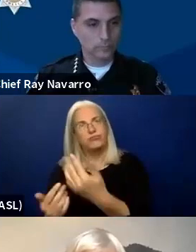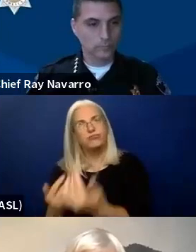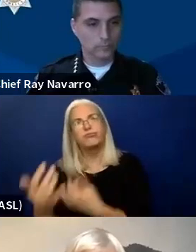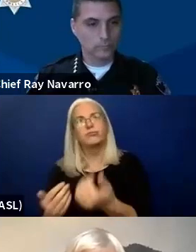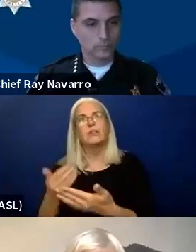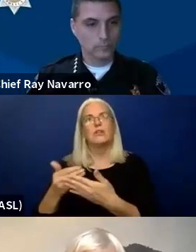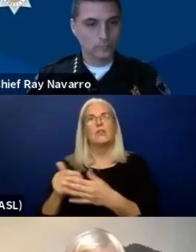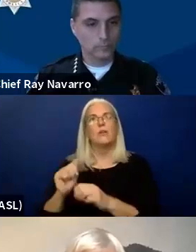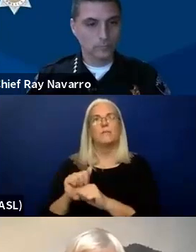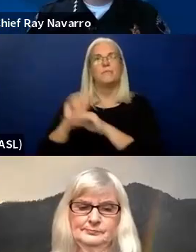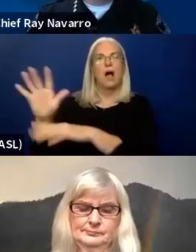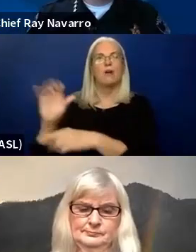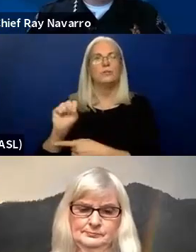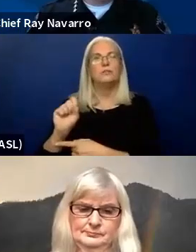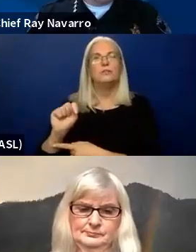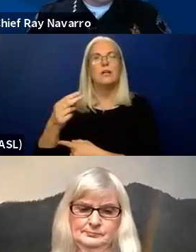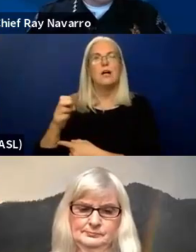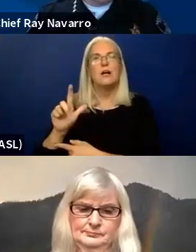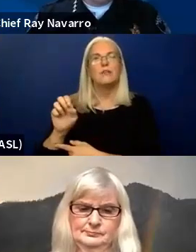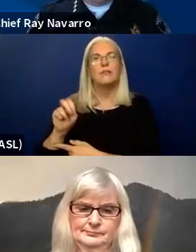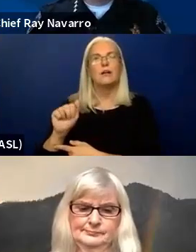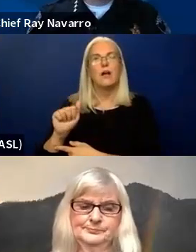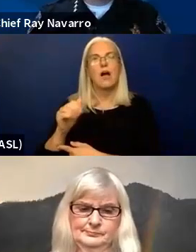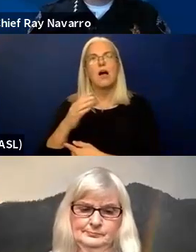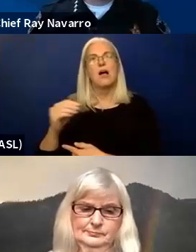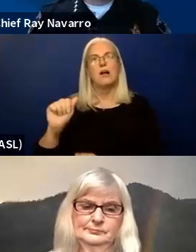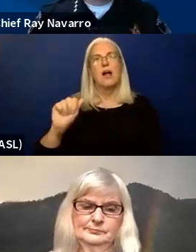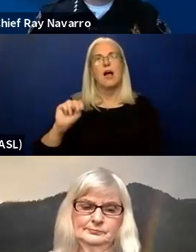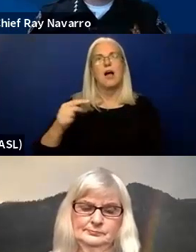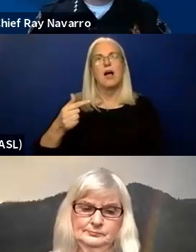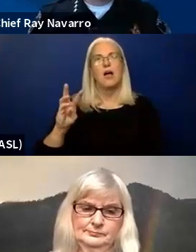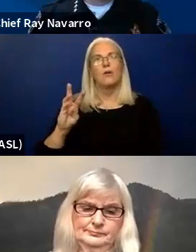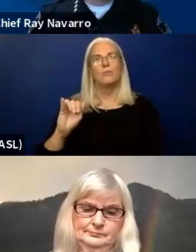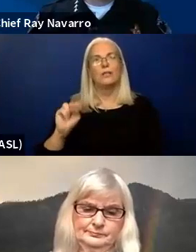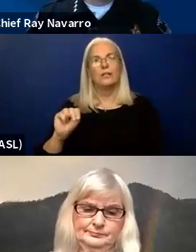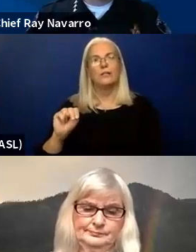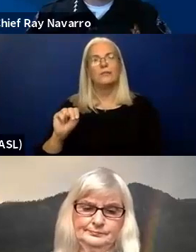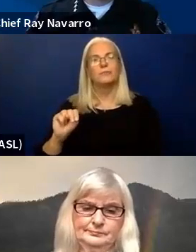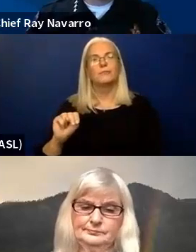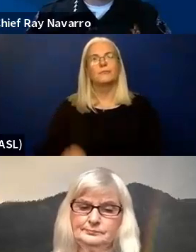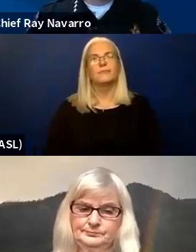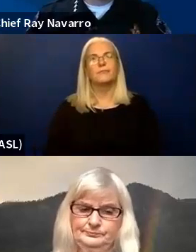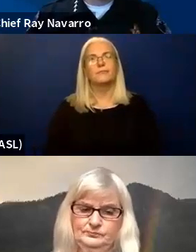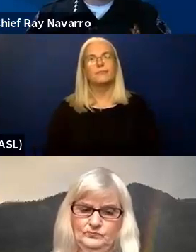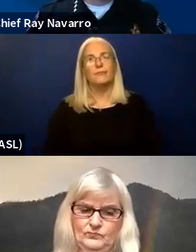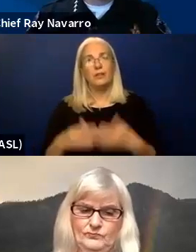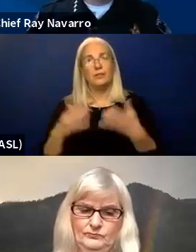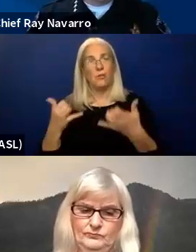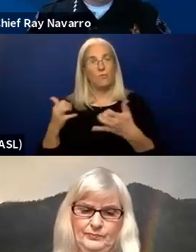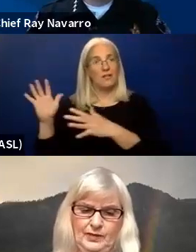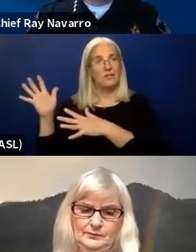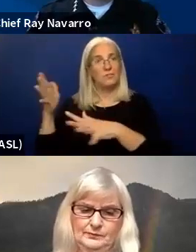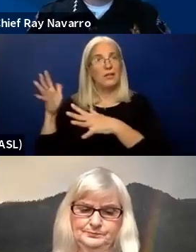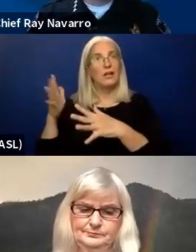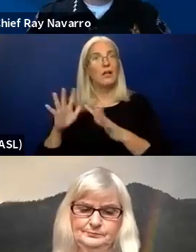The good news is that with the lack of wind, we didn't have continued control issues. However, due to that